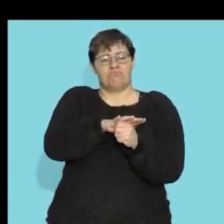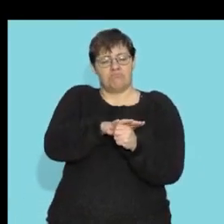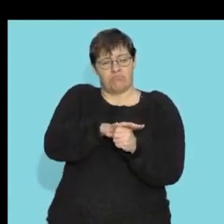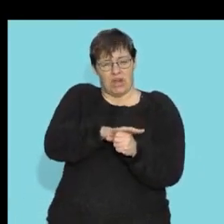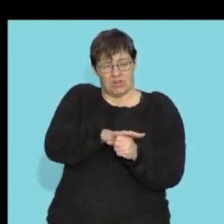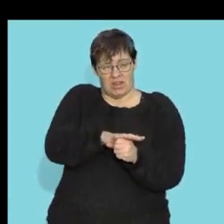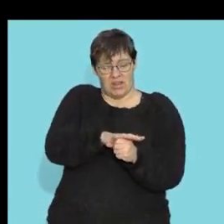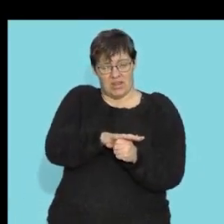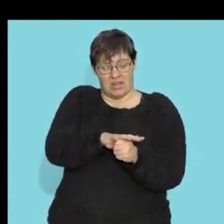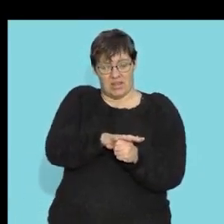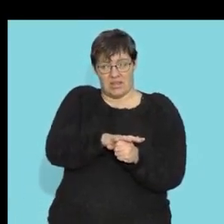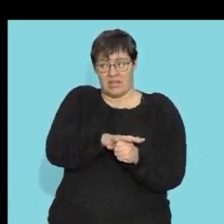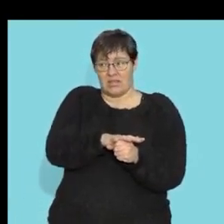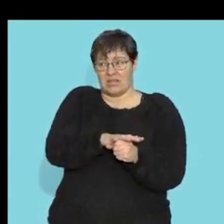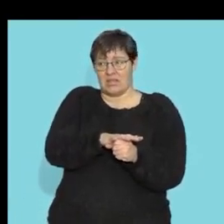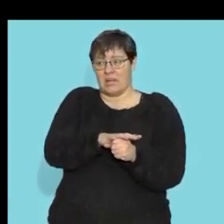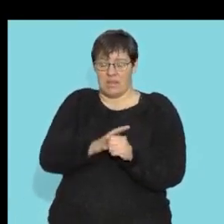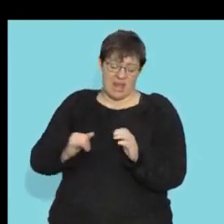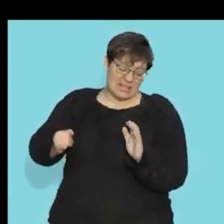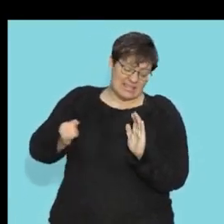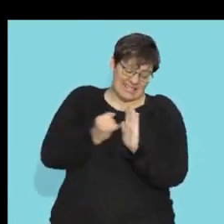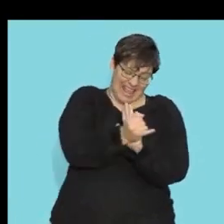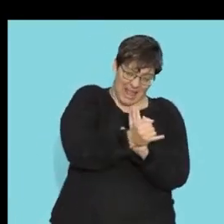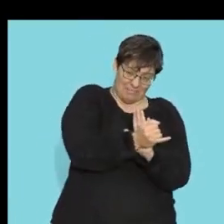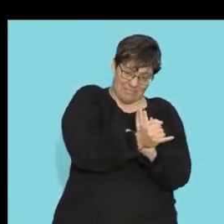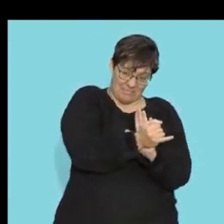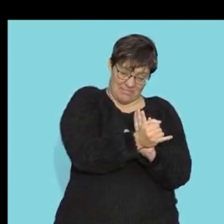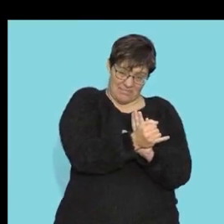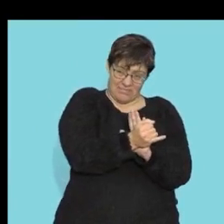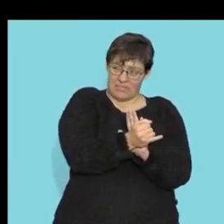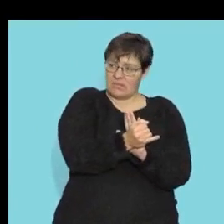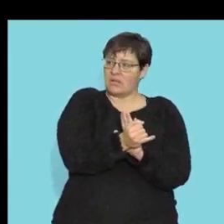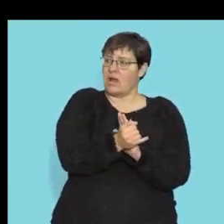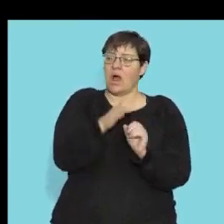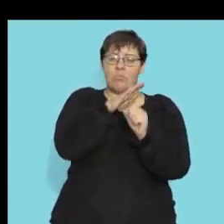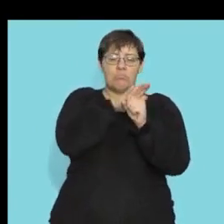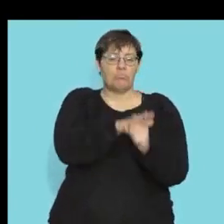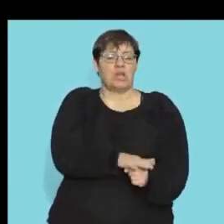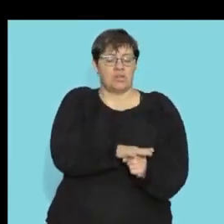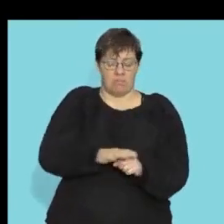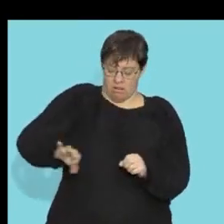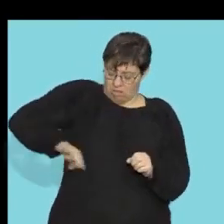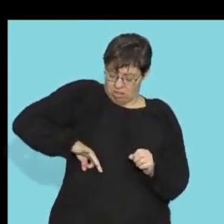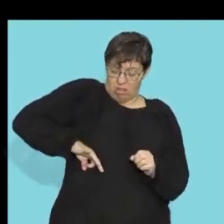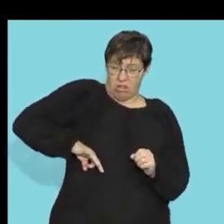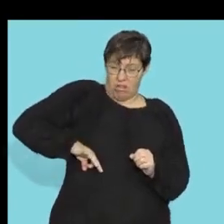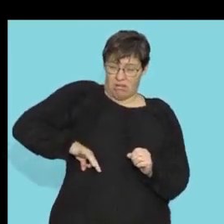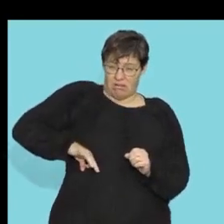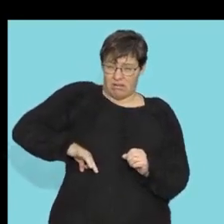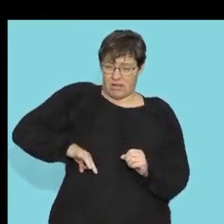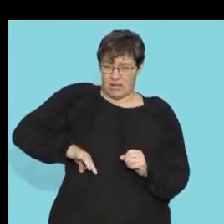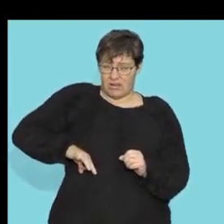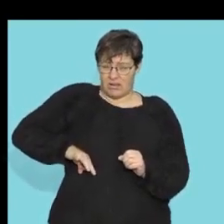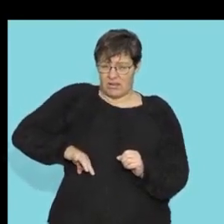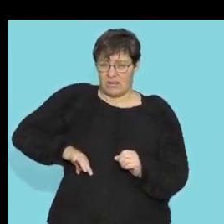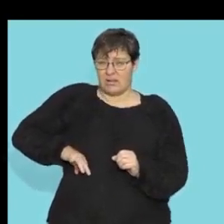pressure. So as soon as if I get stabbed or something happens, what happens if I got a hole, somewhere